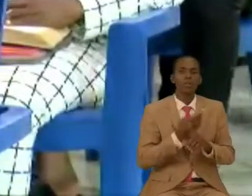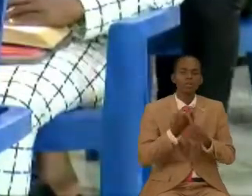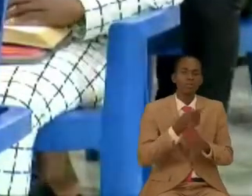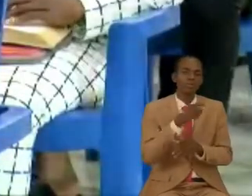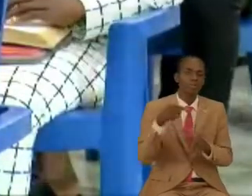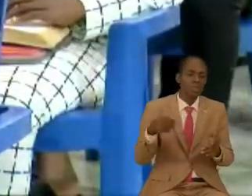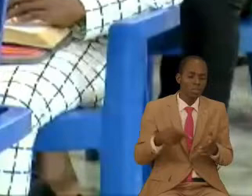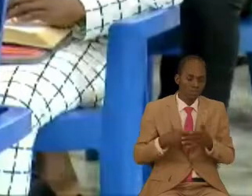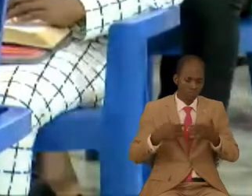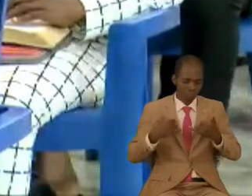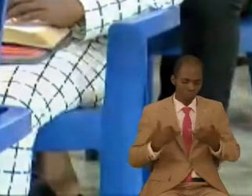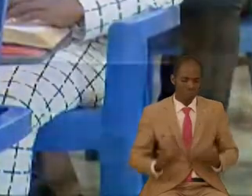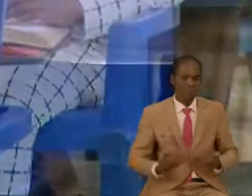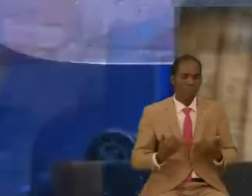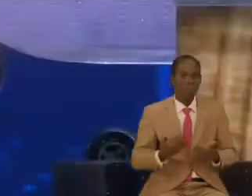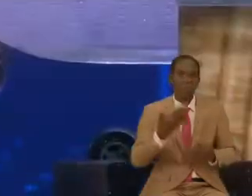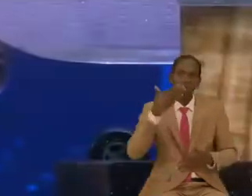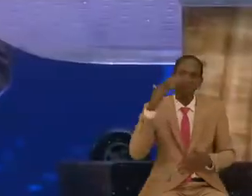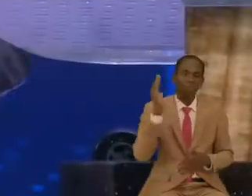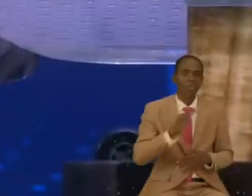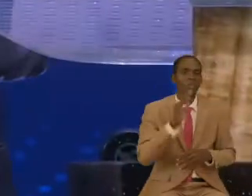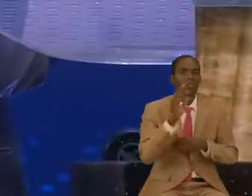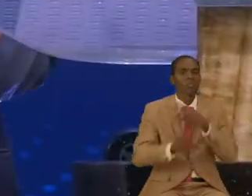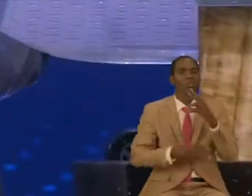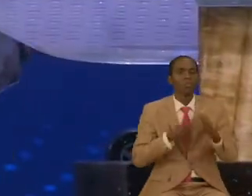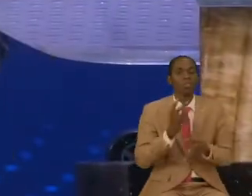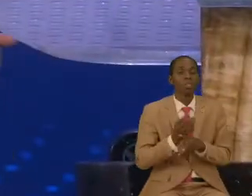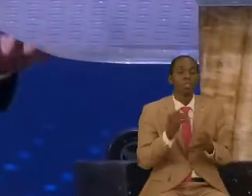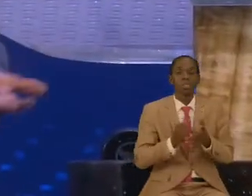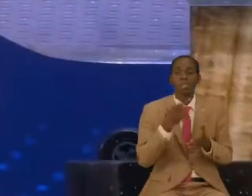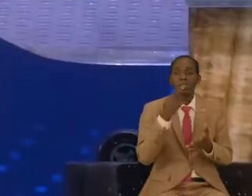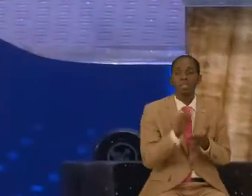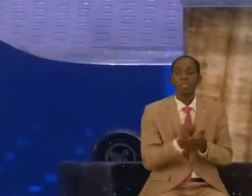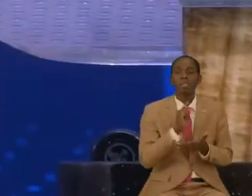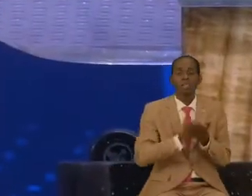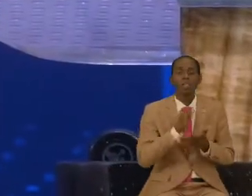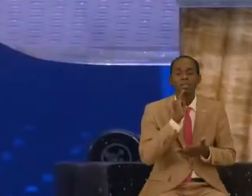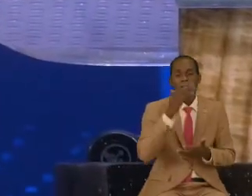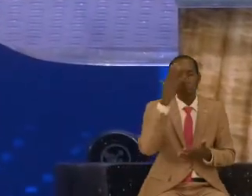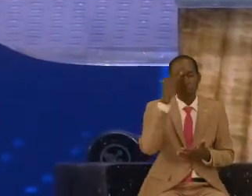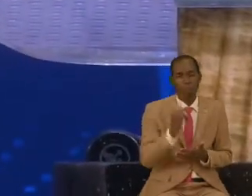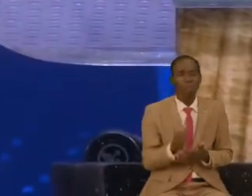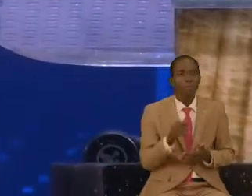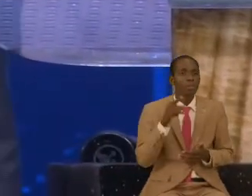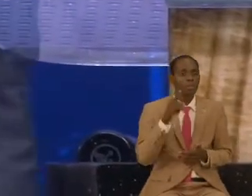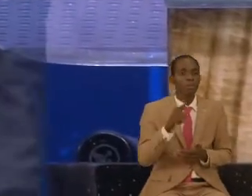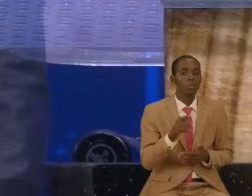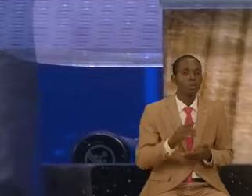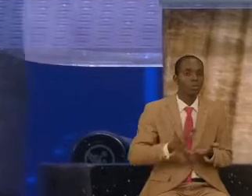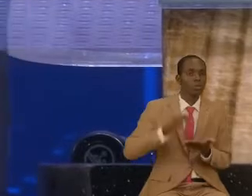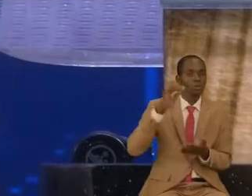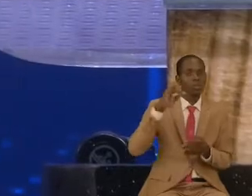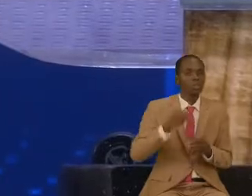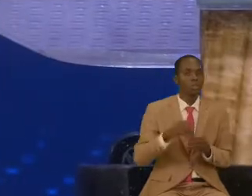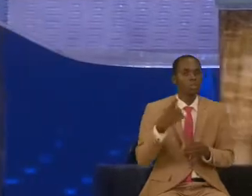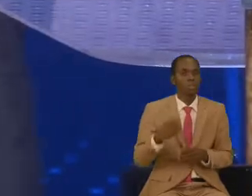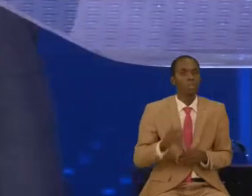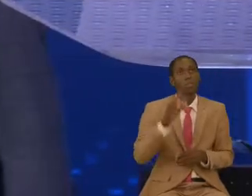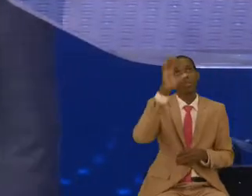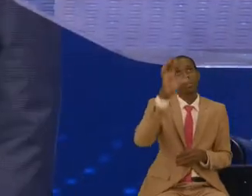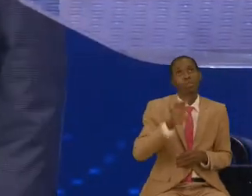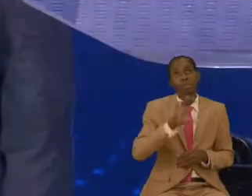this present evil world. It says, that's why I glory in the cross, because it is through that cross